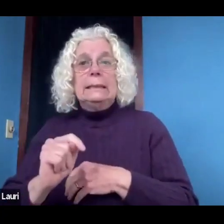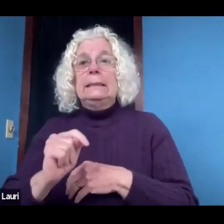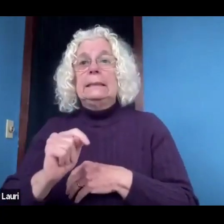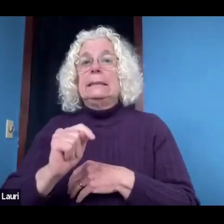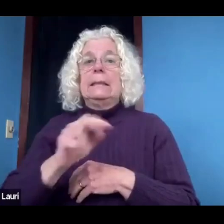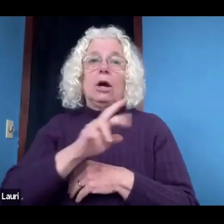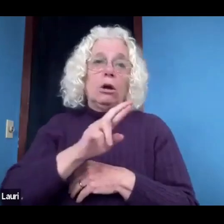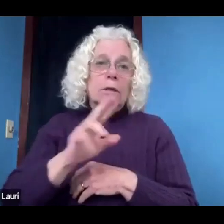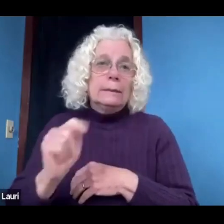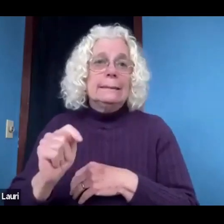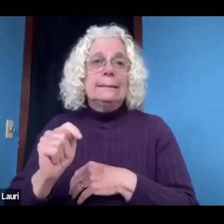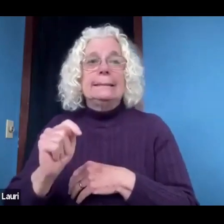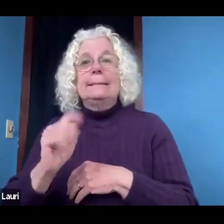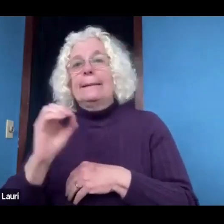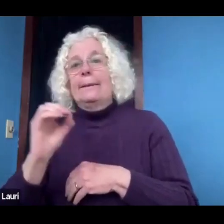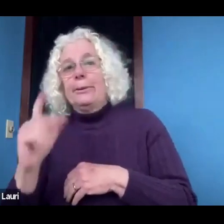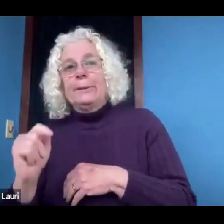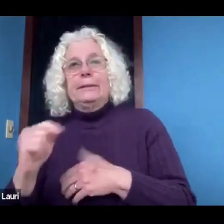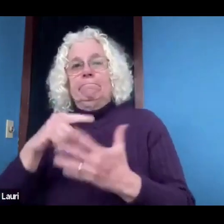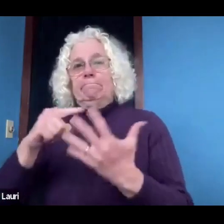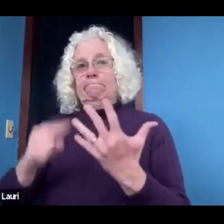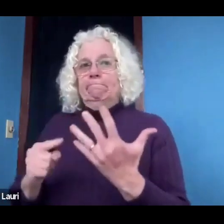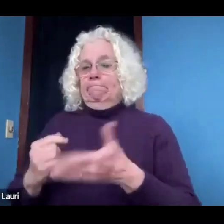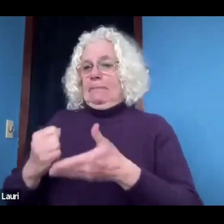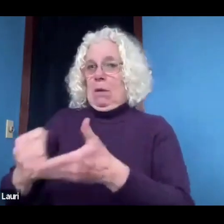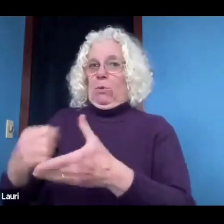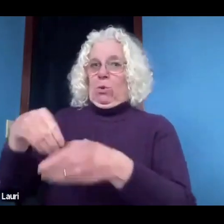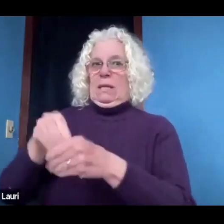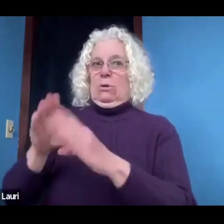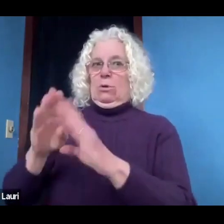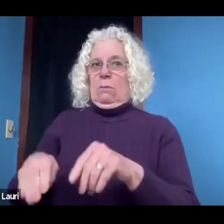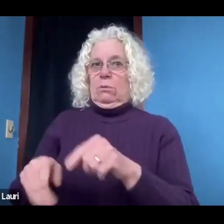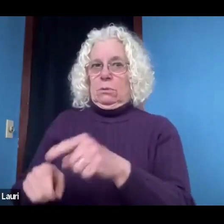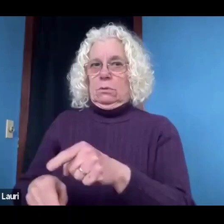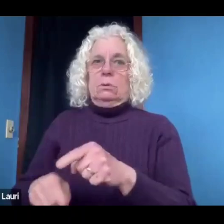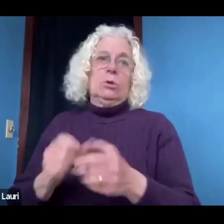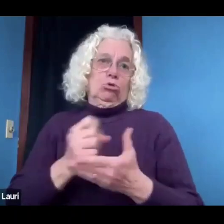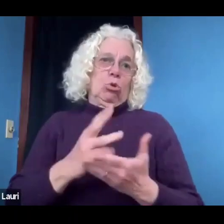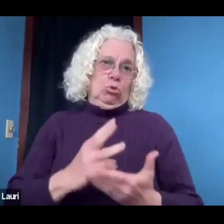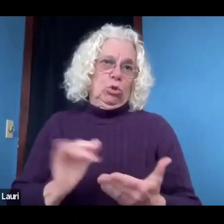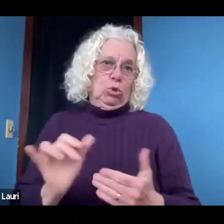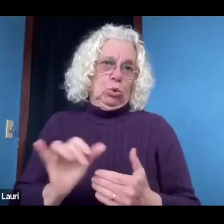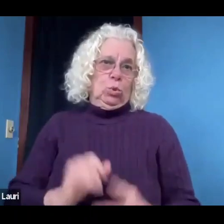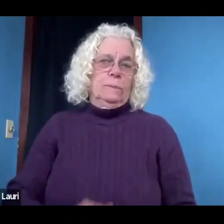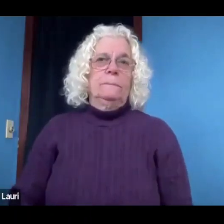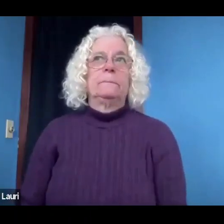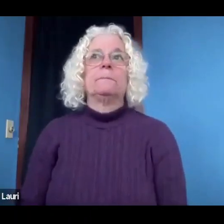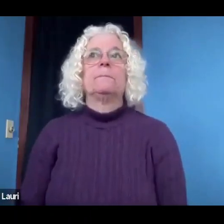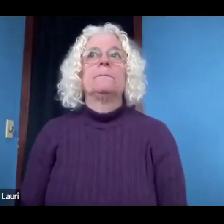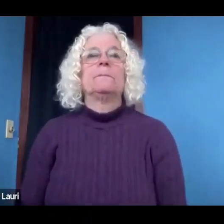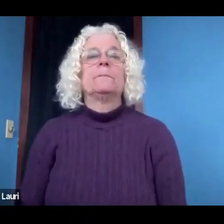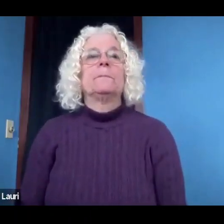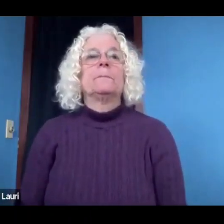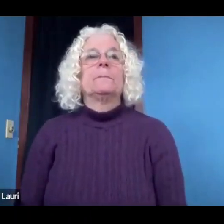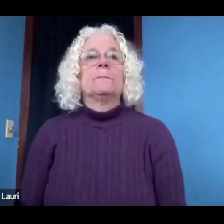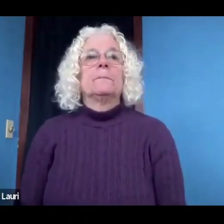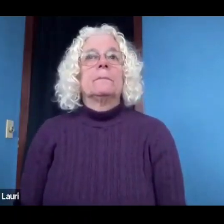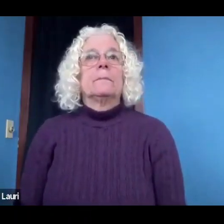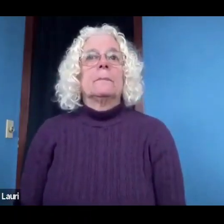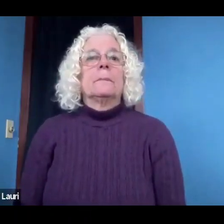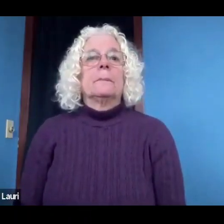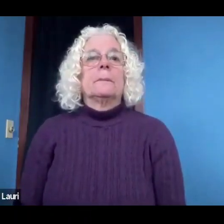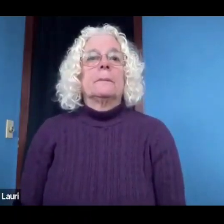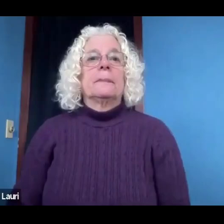therapist, occupational therapist, and so forth, or social worker. It can also be